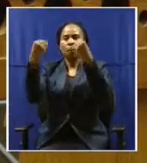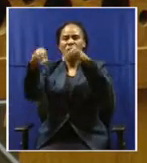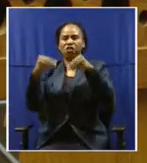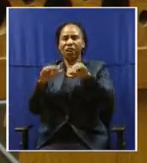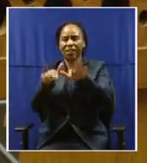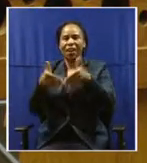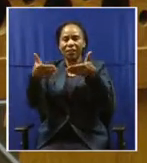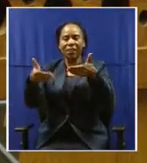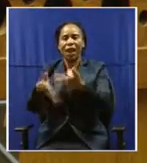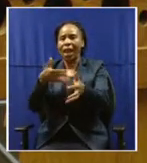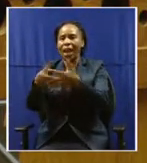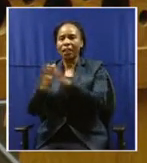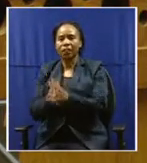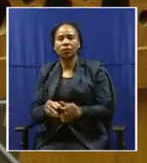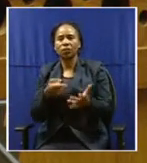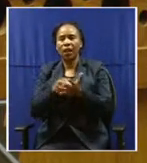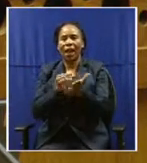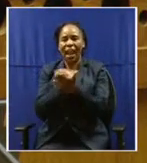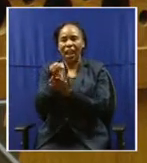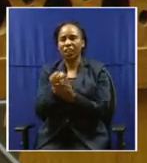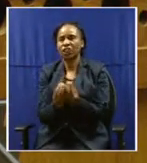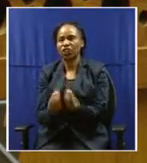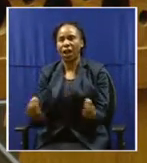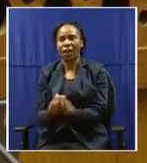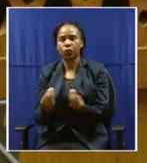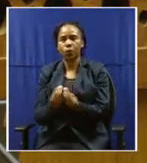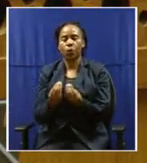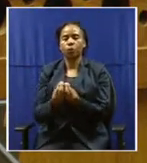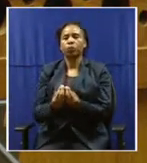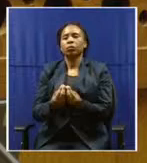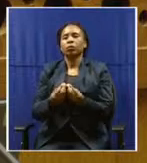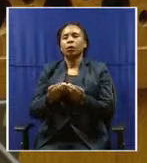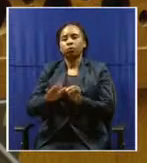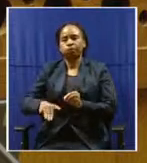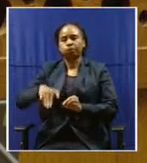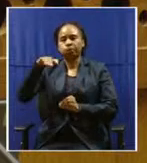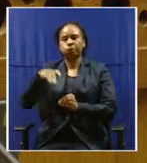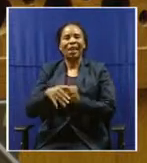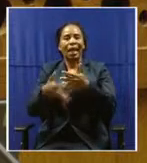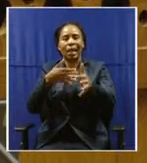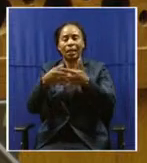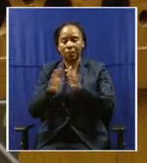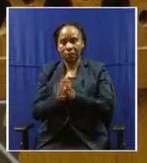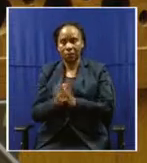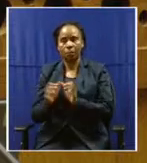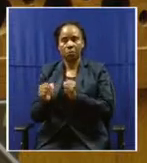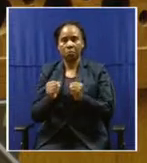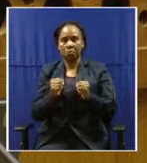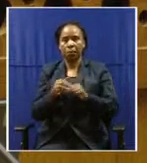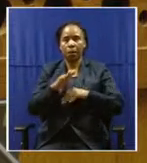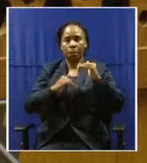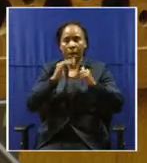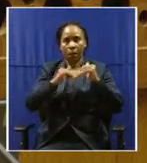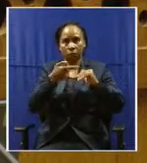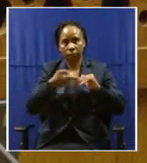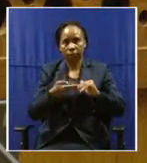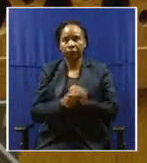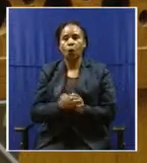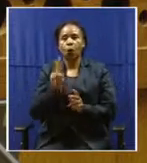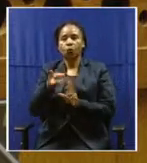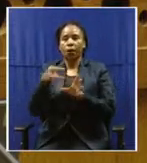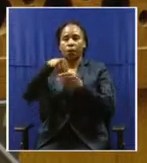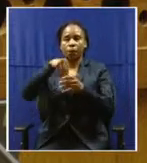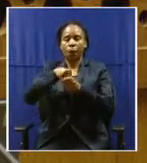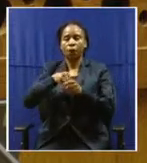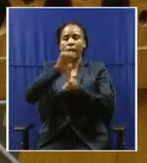development, and small-scale and subsistence farming. It also involves environmental programs,